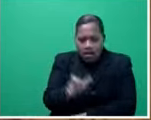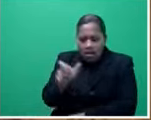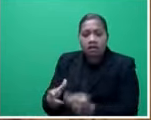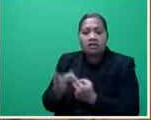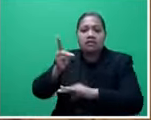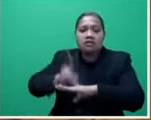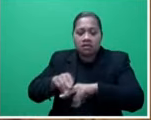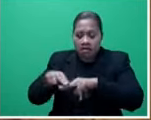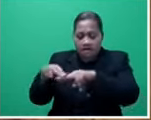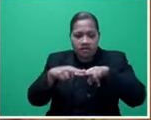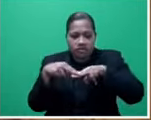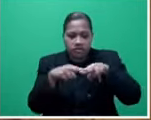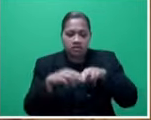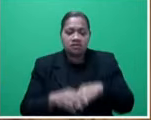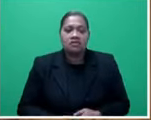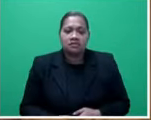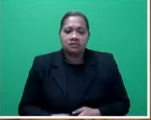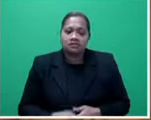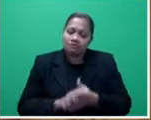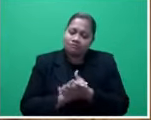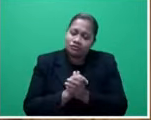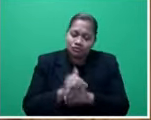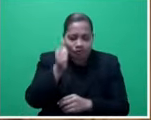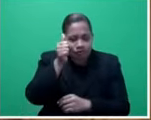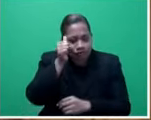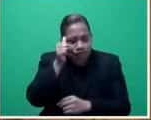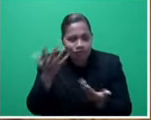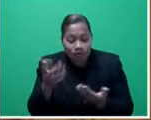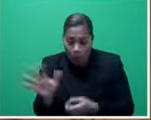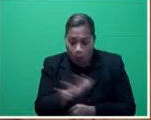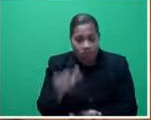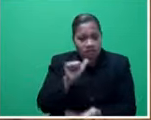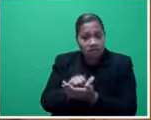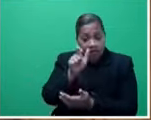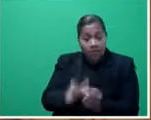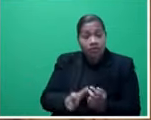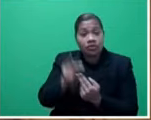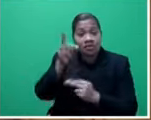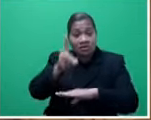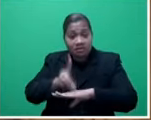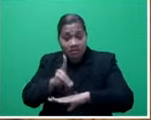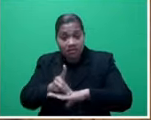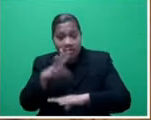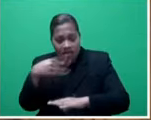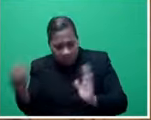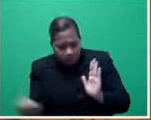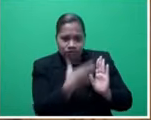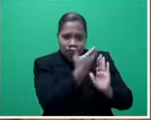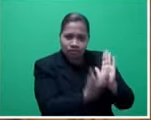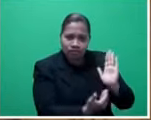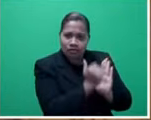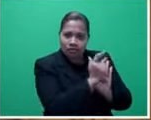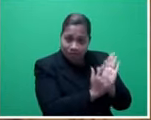Fiji. It is pleasing to note that while all rights of the person with disabilities are embedded into the newly enacted Right